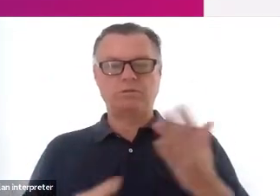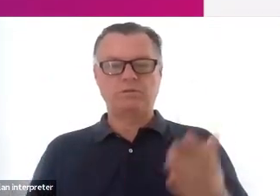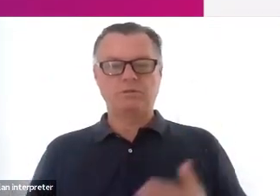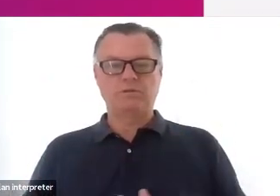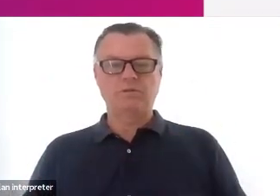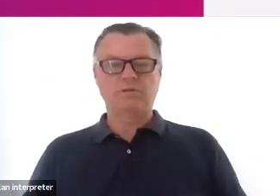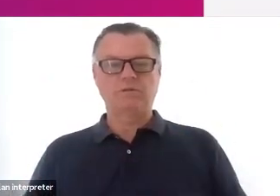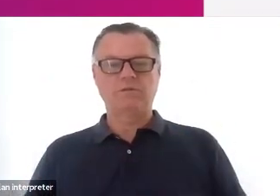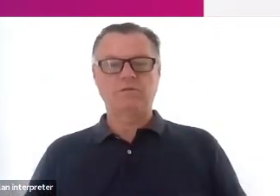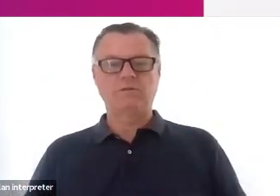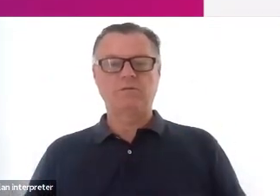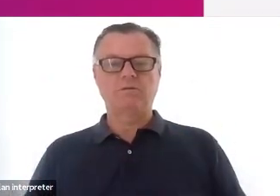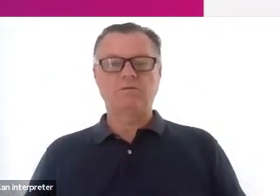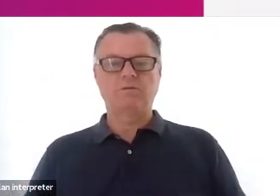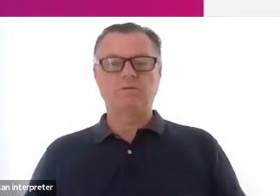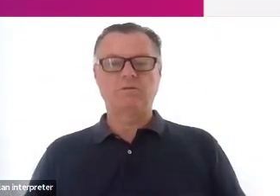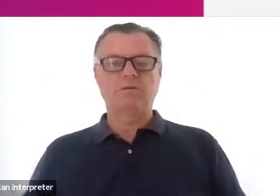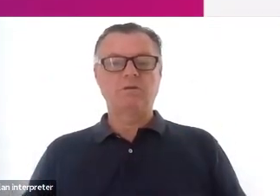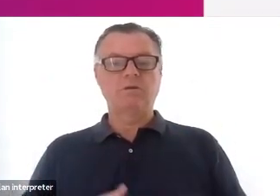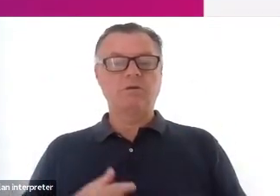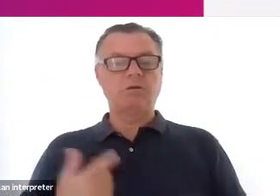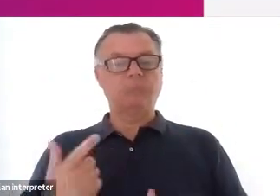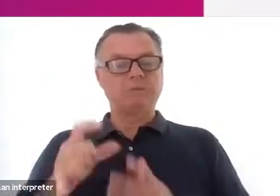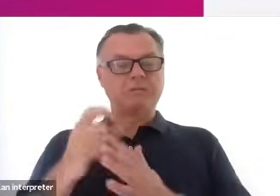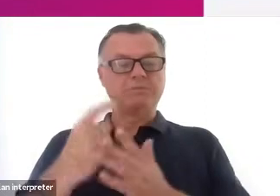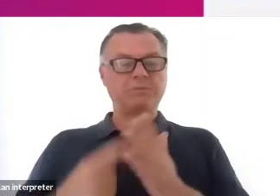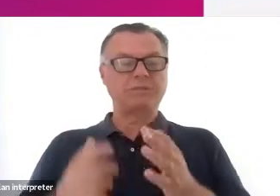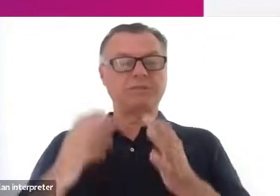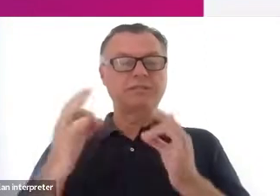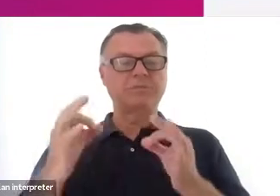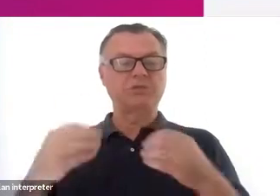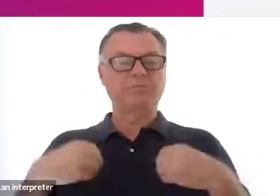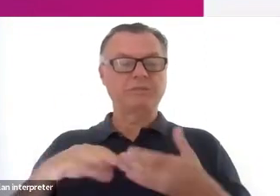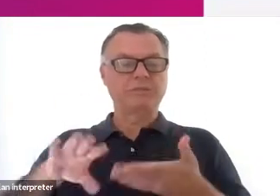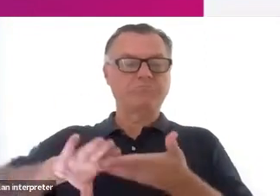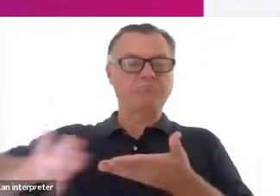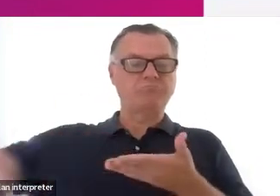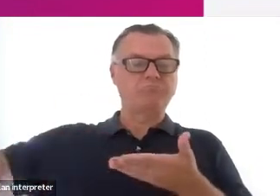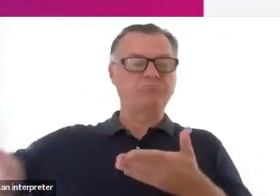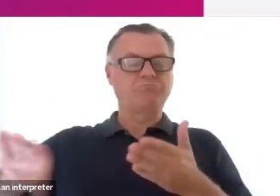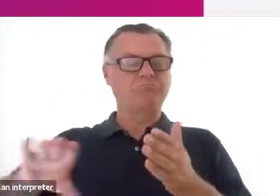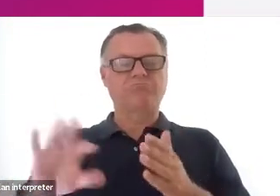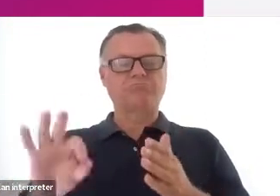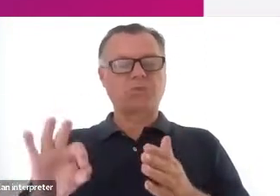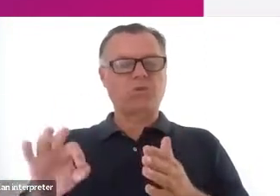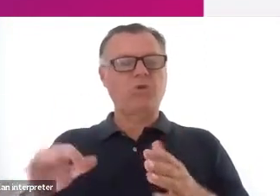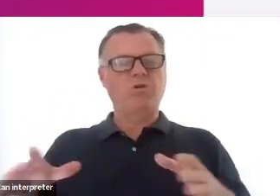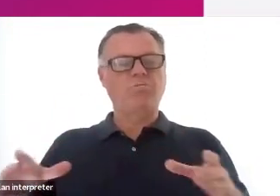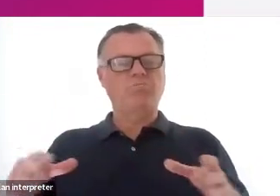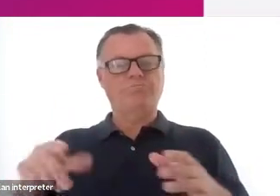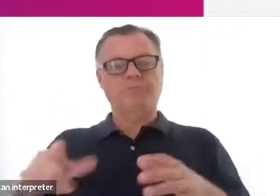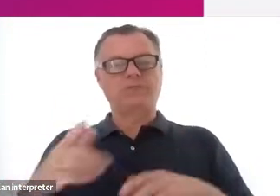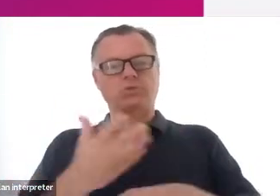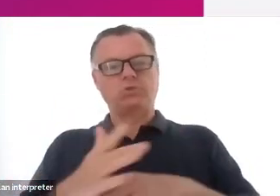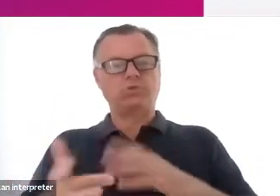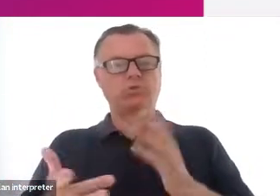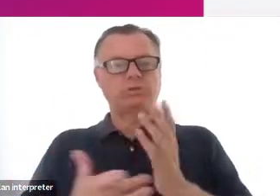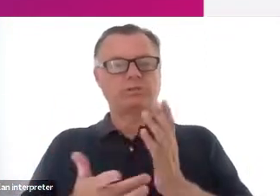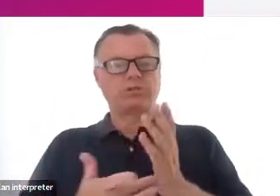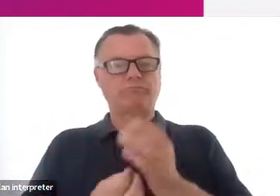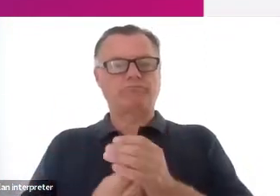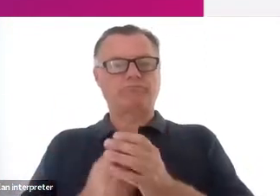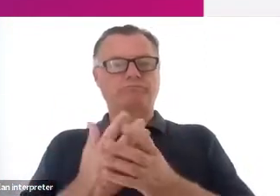believe that disability isn't niche. This is one of the most consequential emerging technology